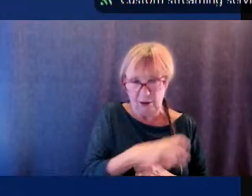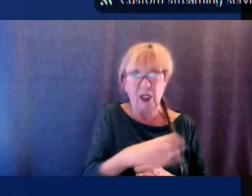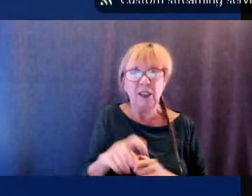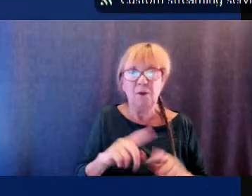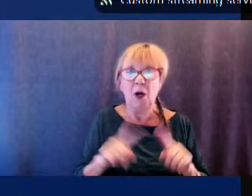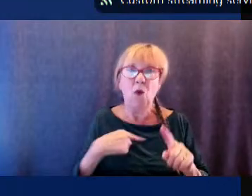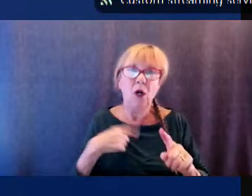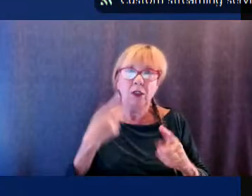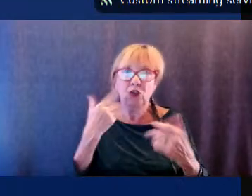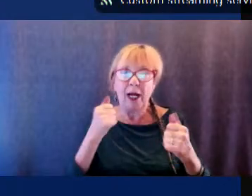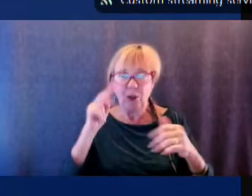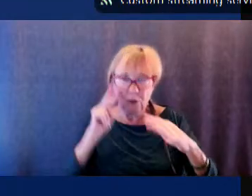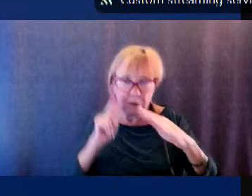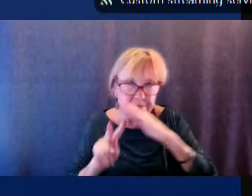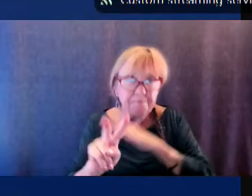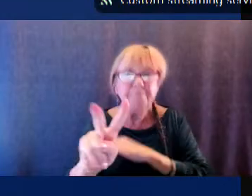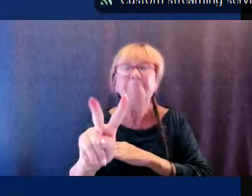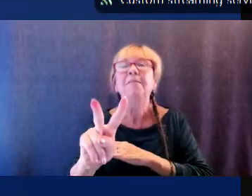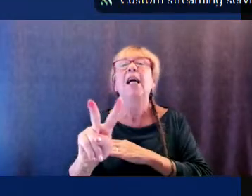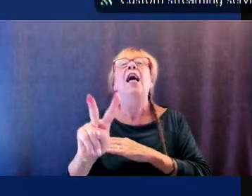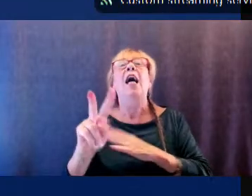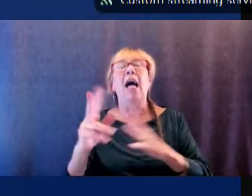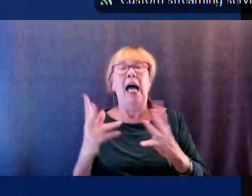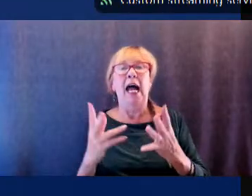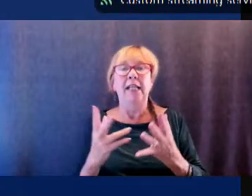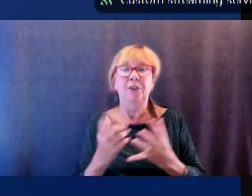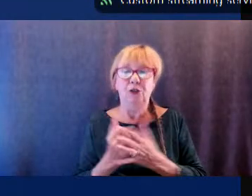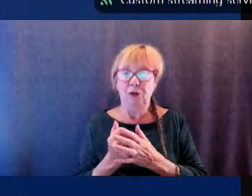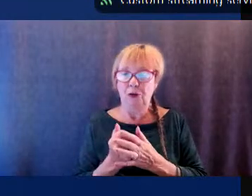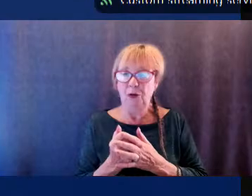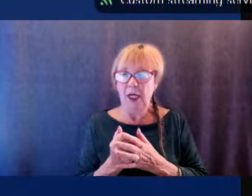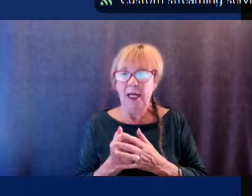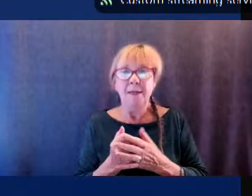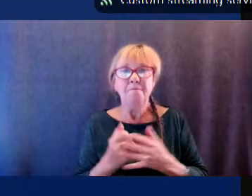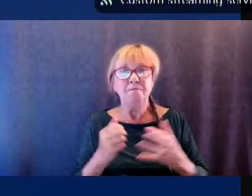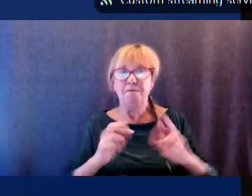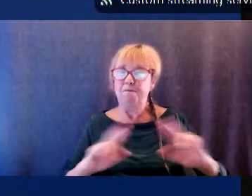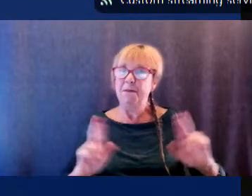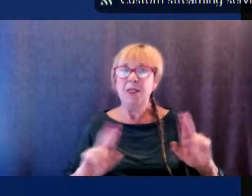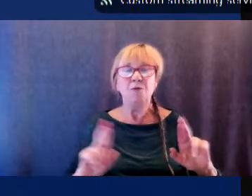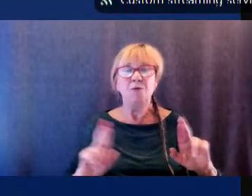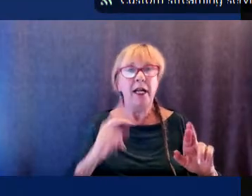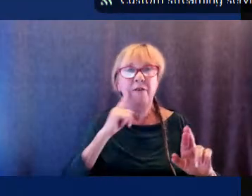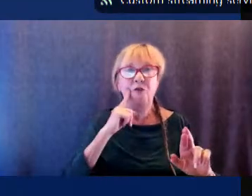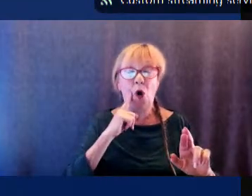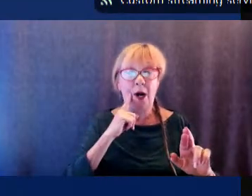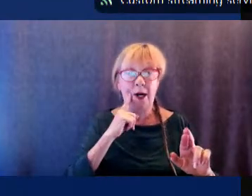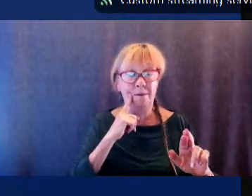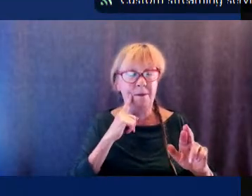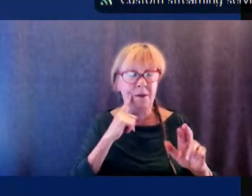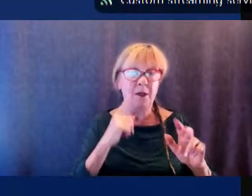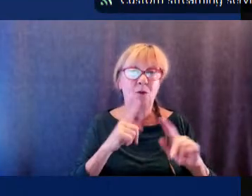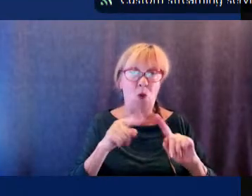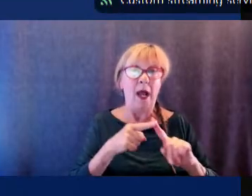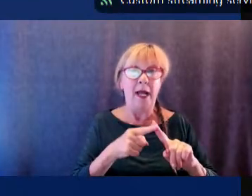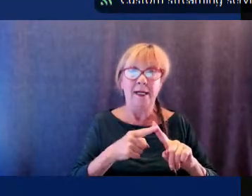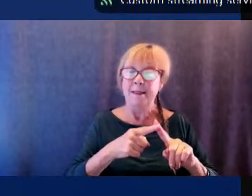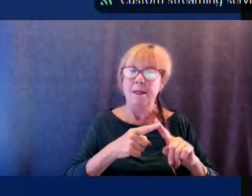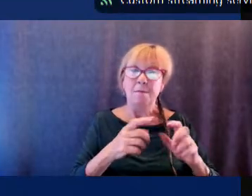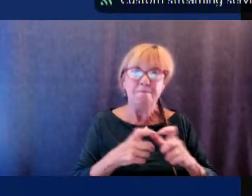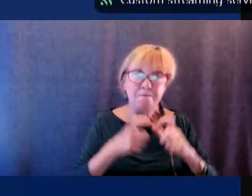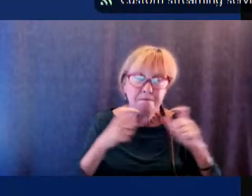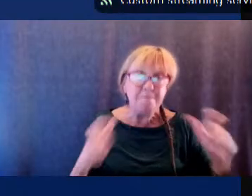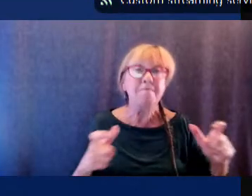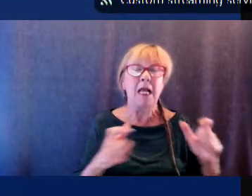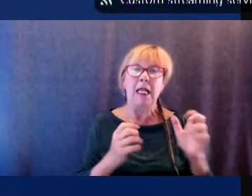ready for when the major construction really starts in Altadena. And lastly, we also